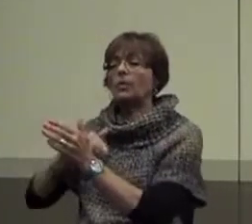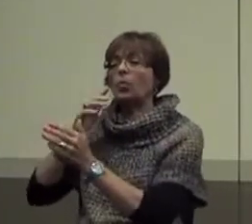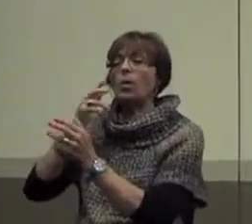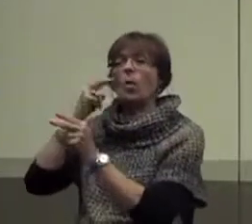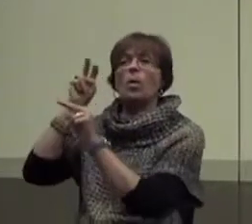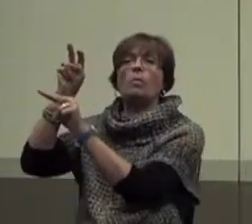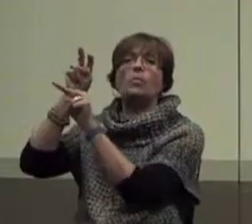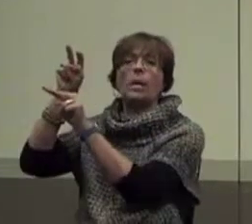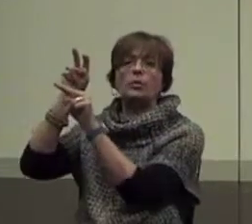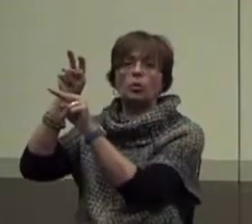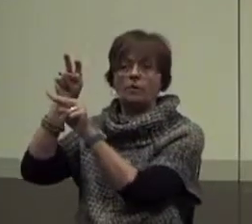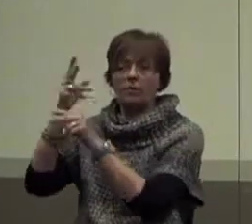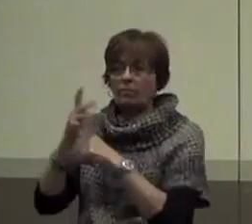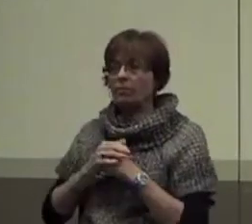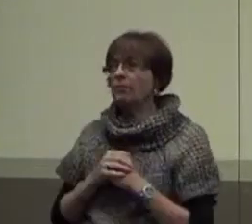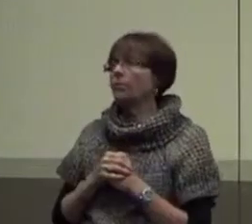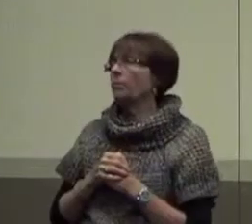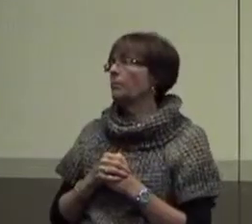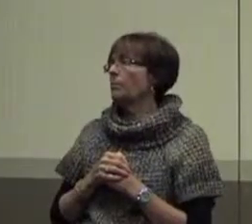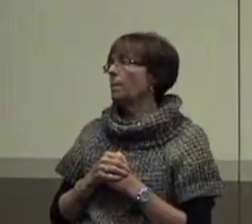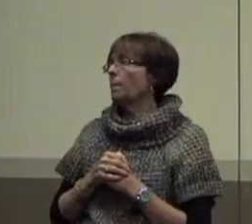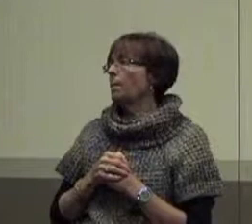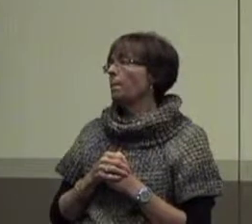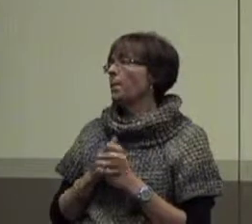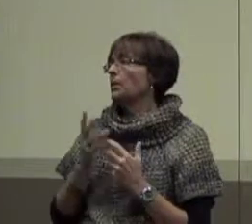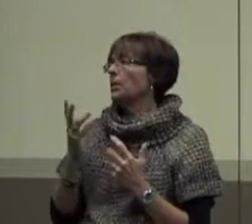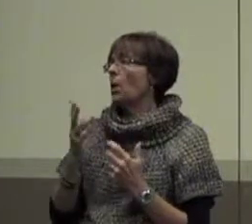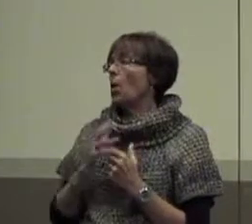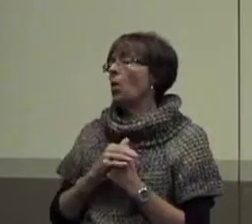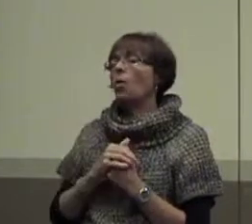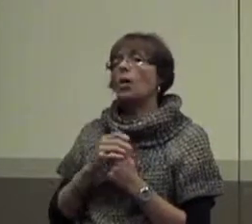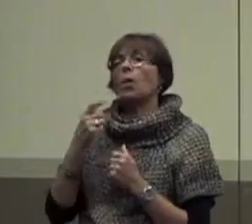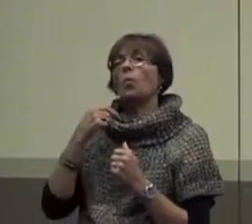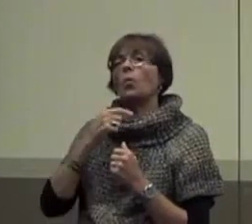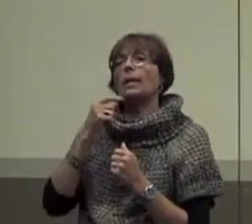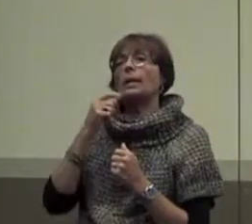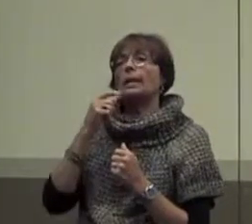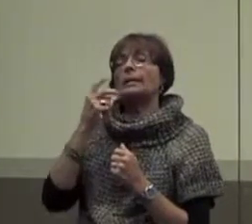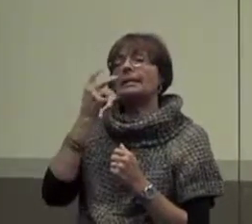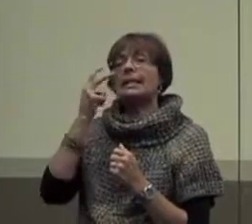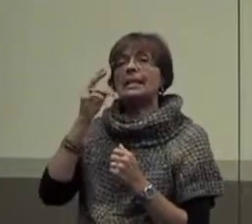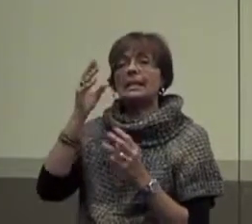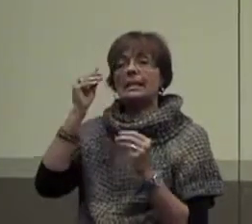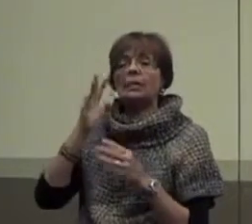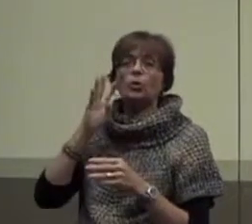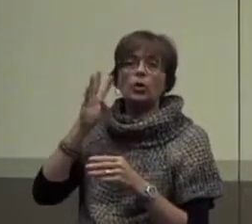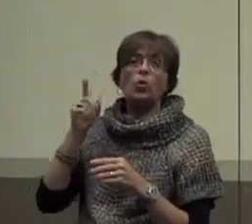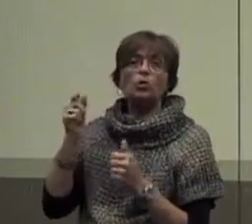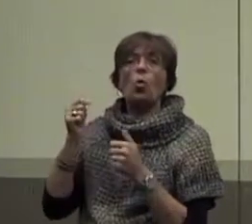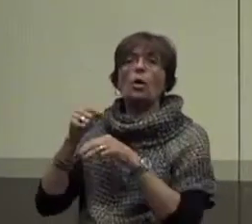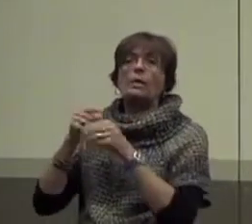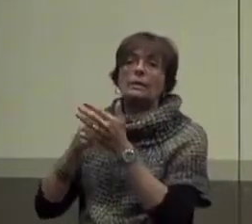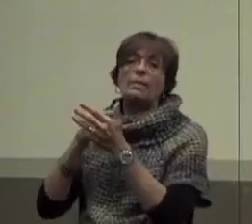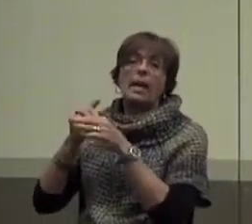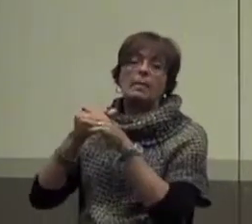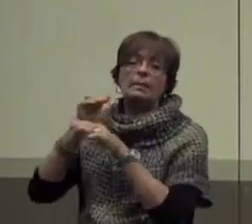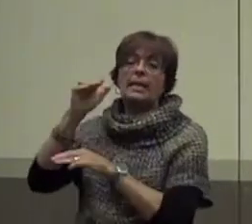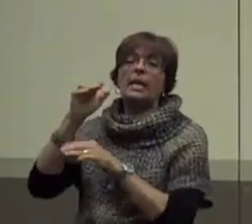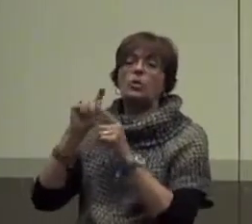for? Okay. So we see that the teacher ignores her or has sometimes sent her to the